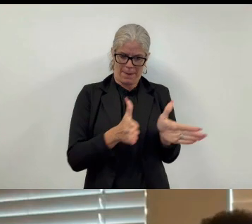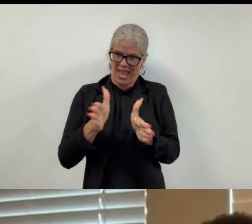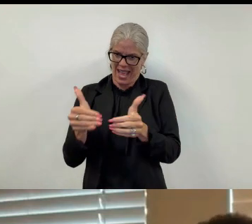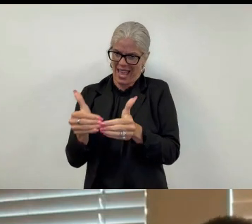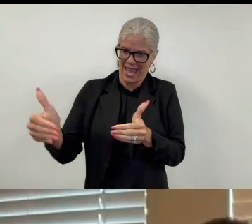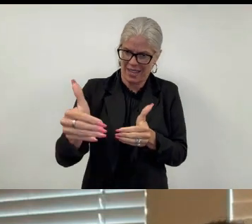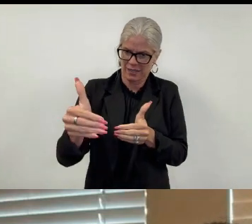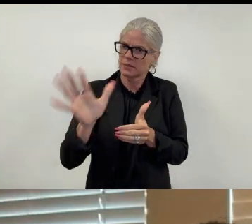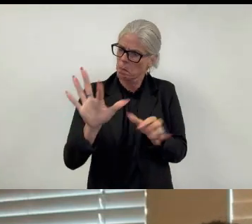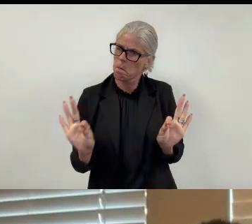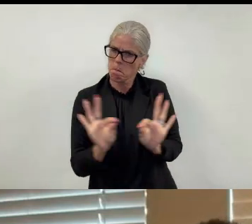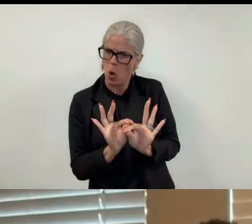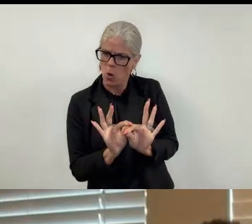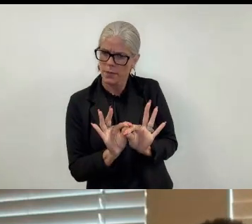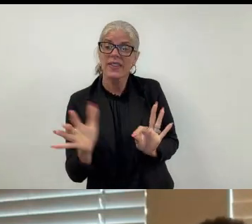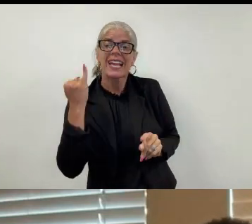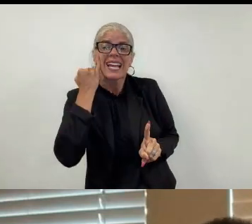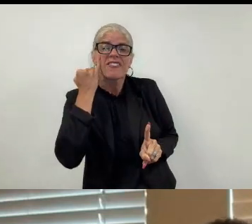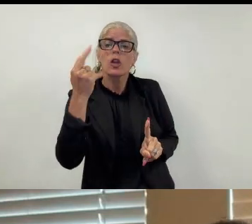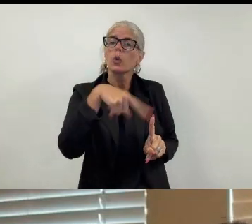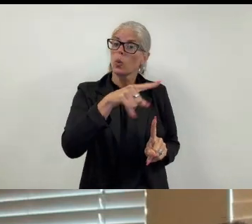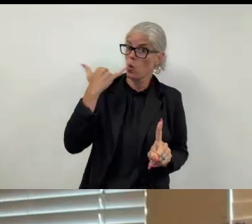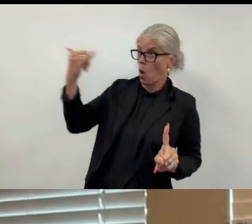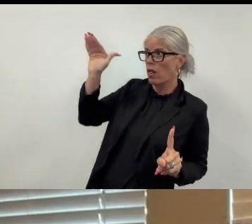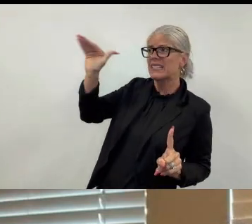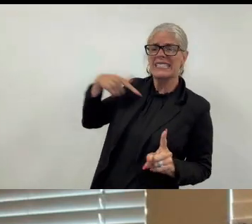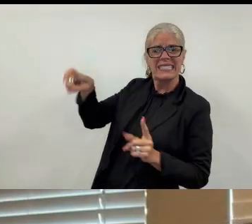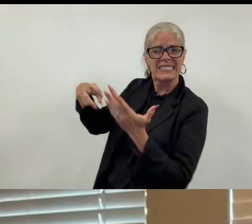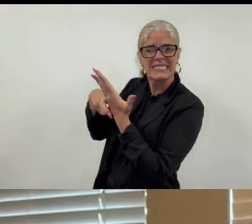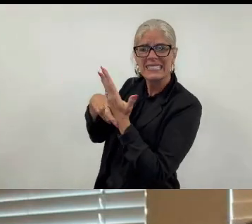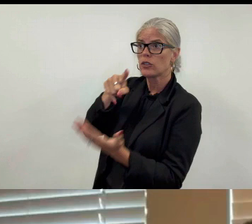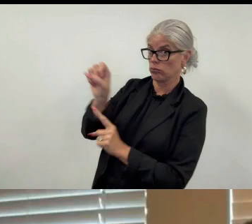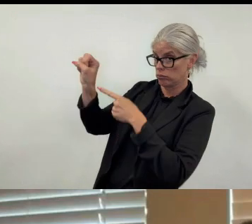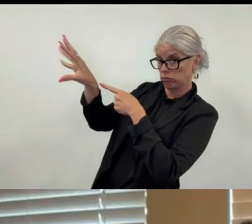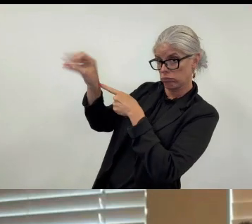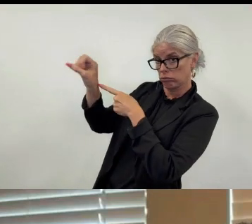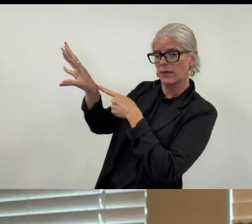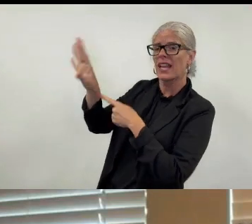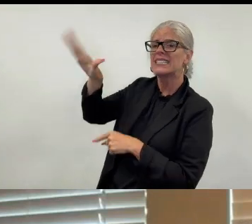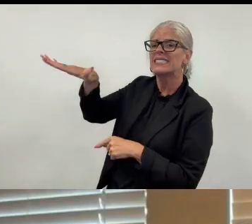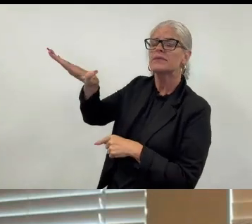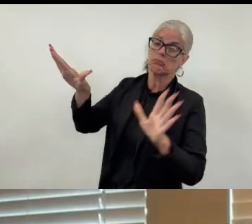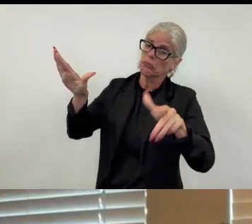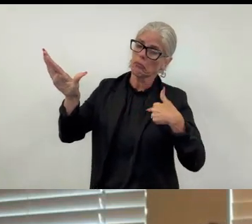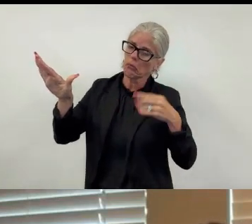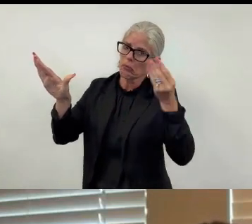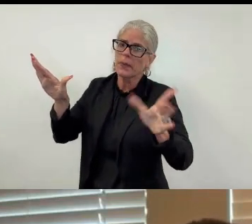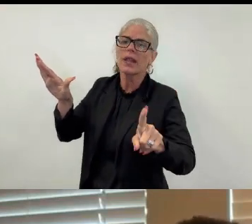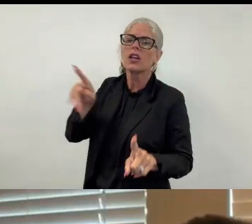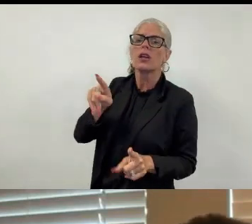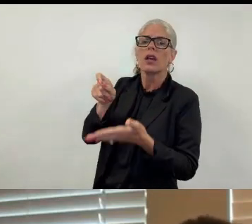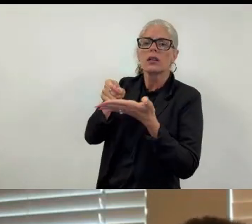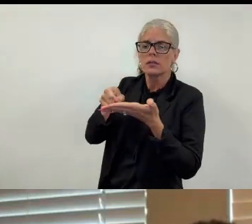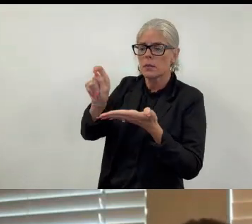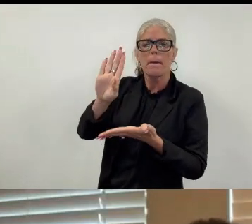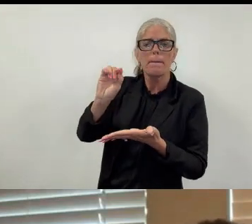planning ahead. I cannot highlight that enough. It's so important to, when you're making your airline ticket, to say that, I cannot, or